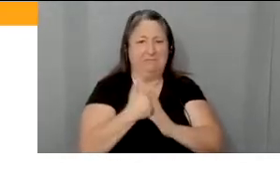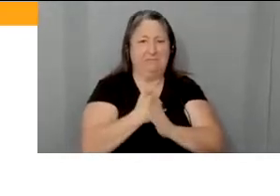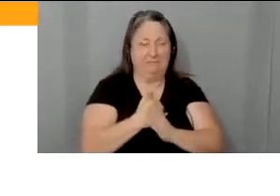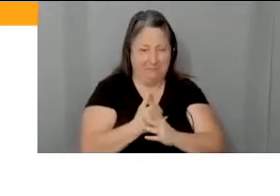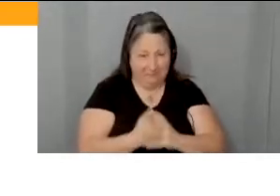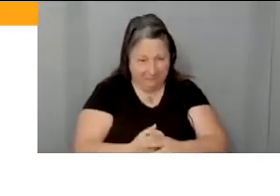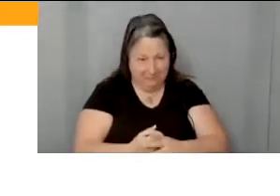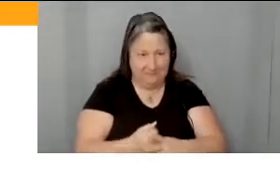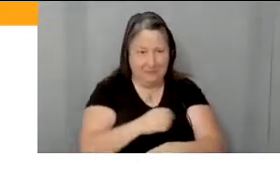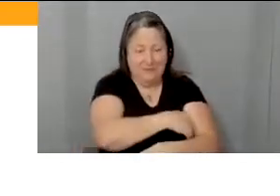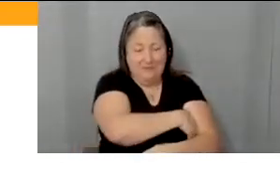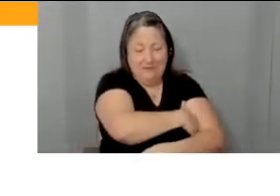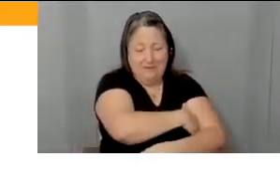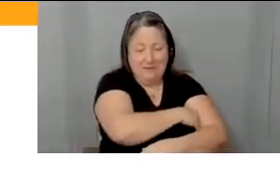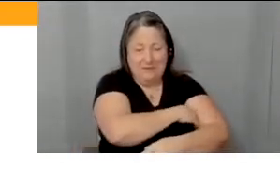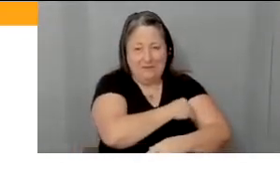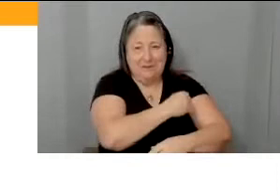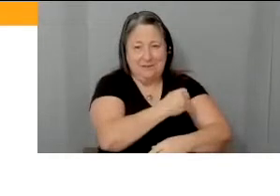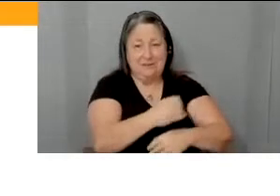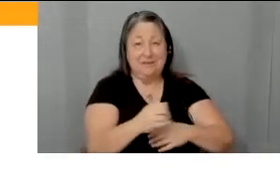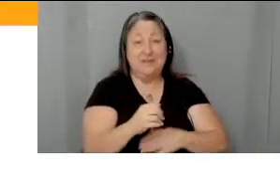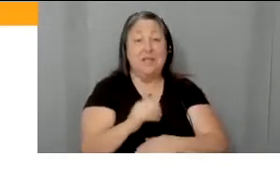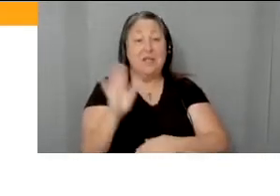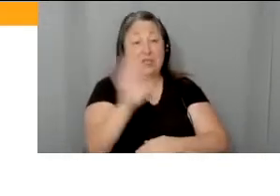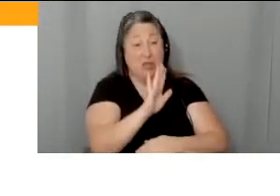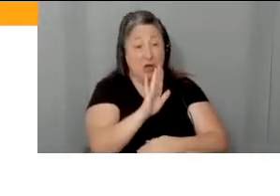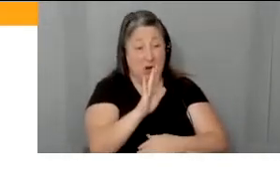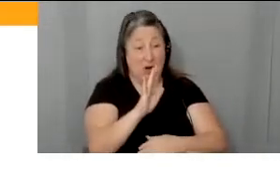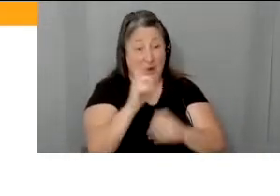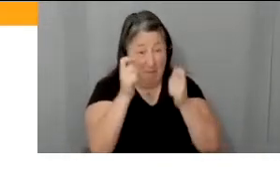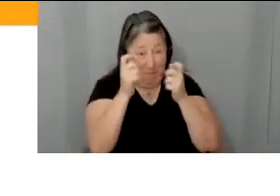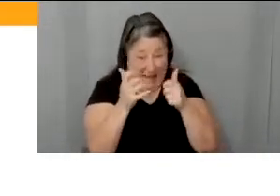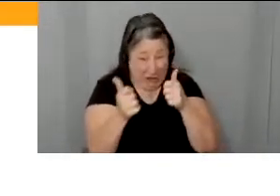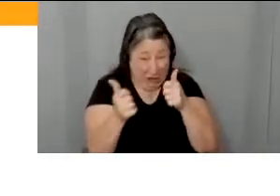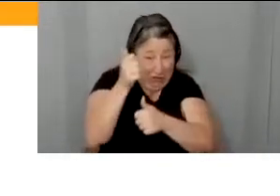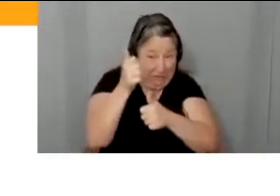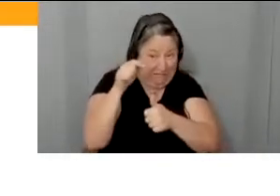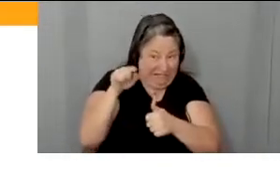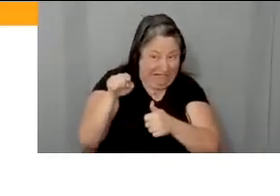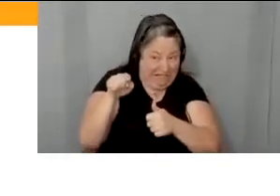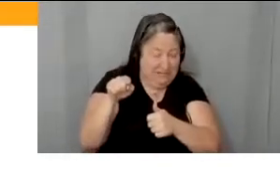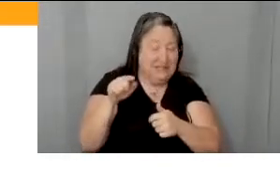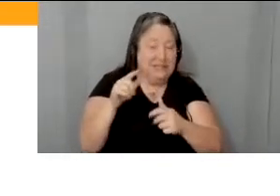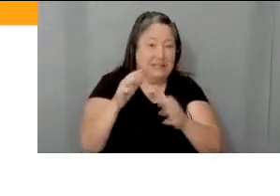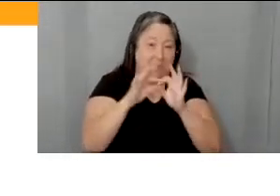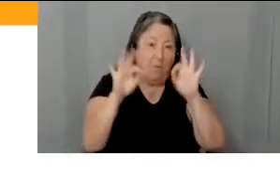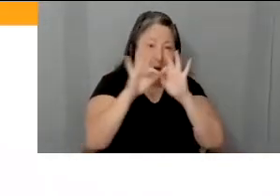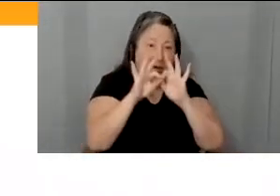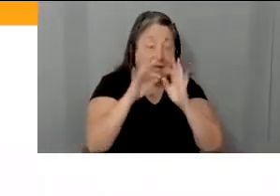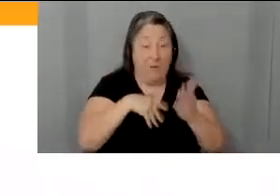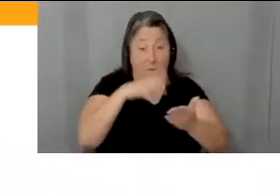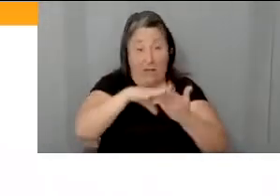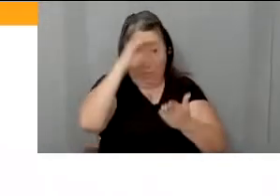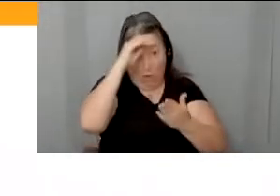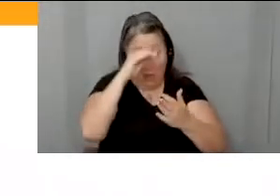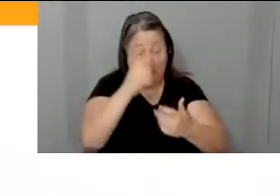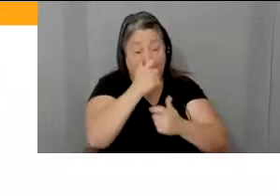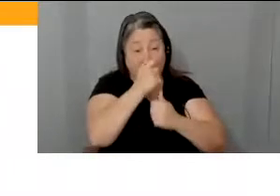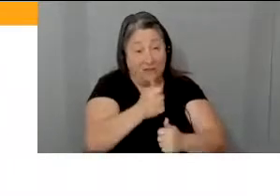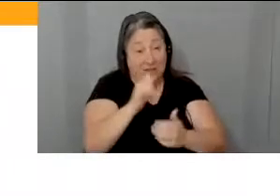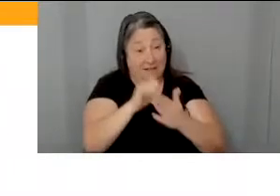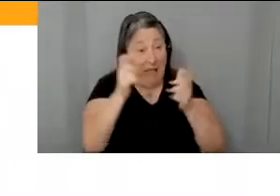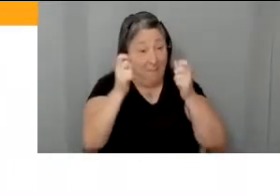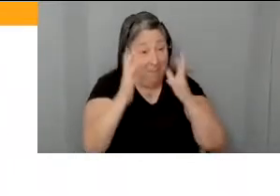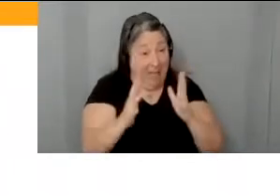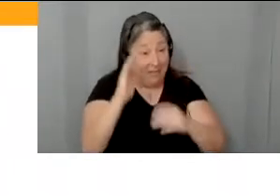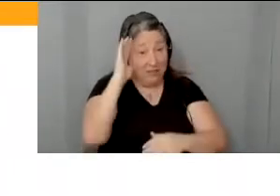The second thing that we found is your immediate manager is incredibly important. And what we learned there is something interesting, that managers seem